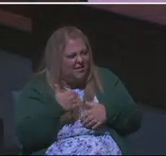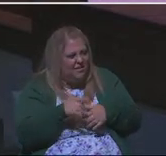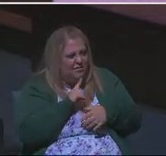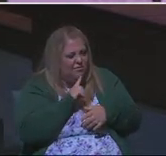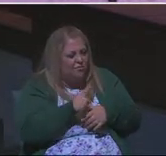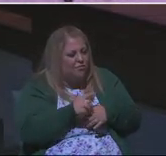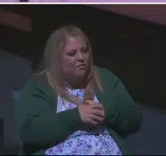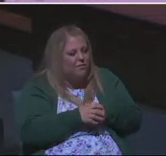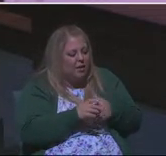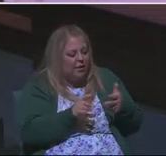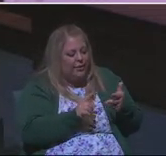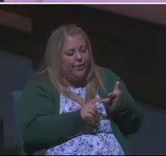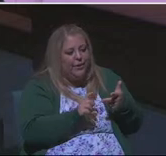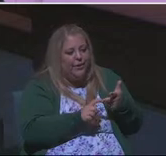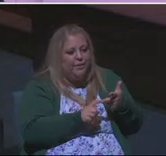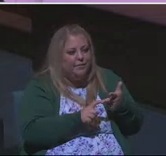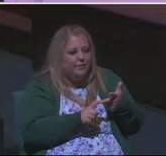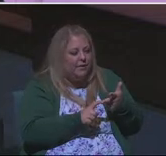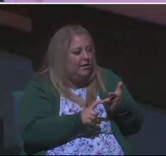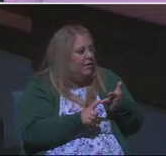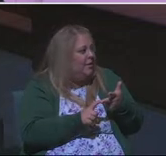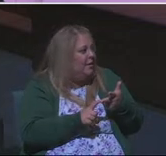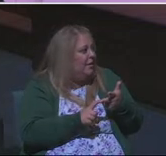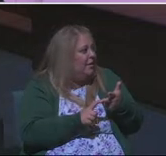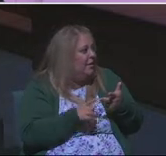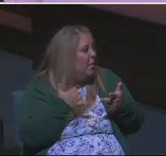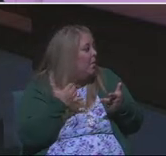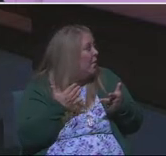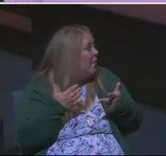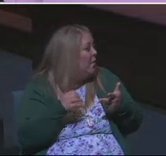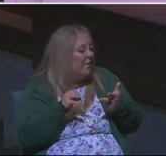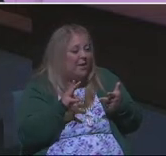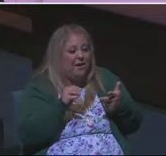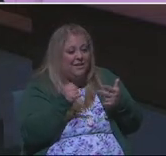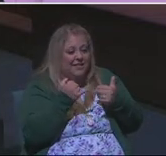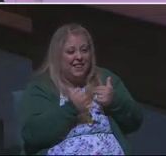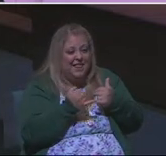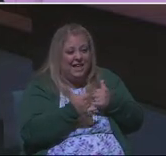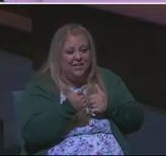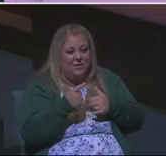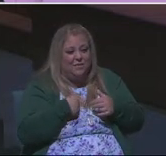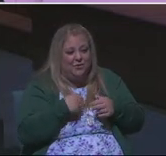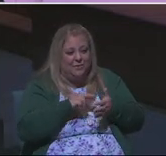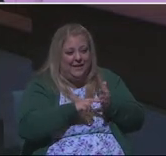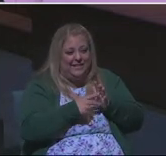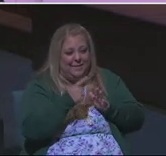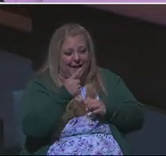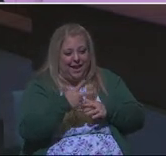third reason? You think, man, third one, this is the last one too, which means I'm halfway through the sermon.